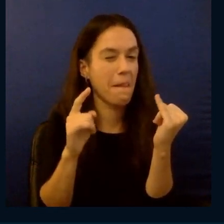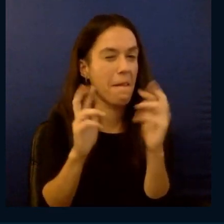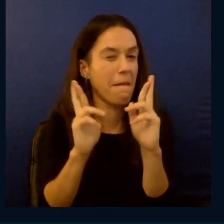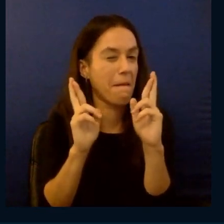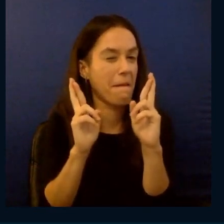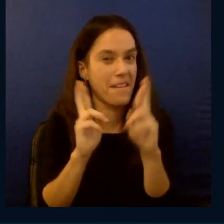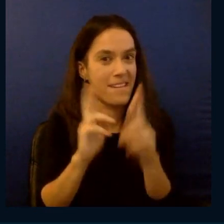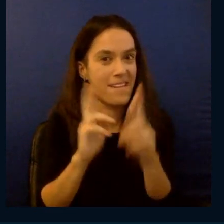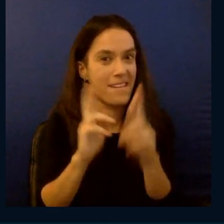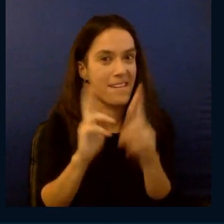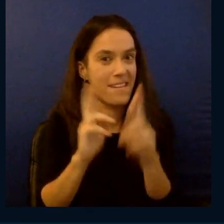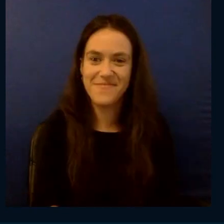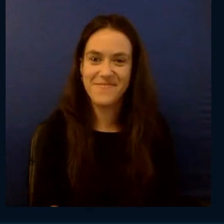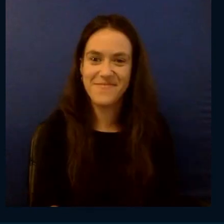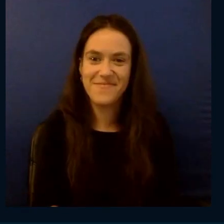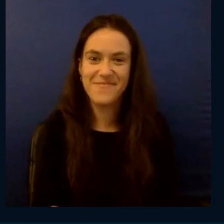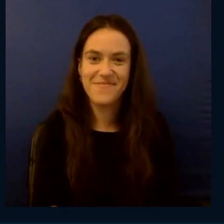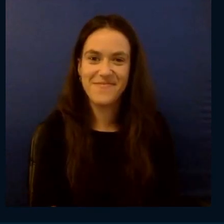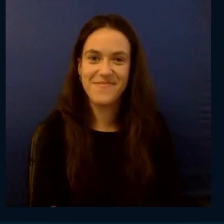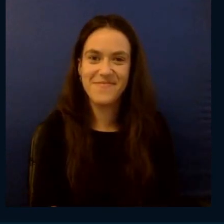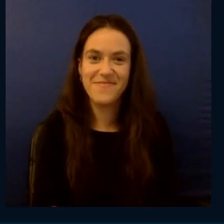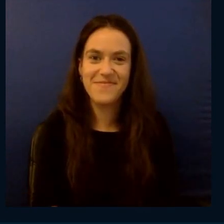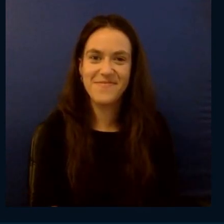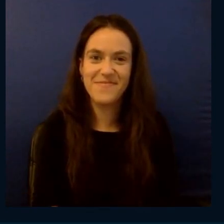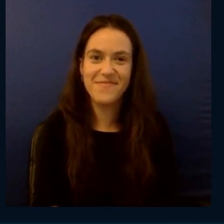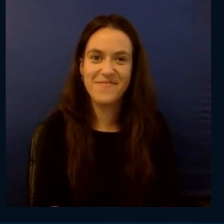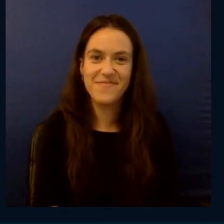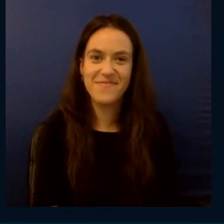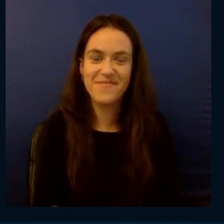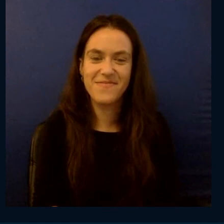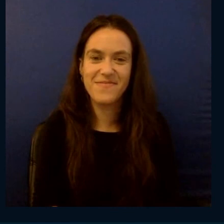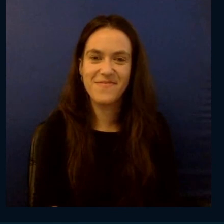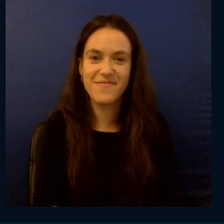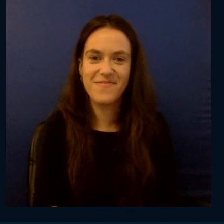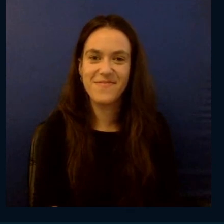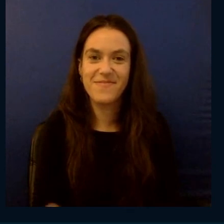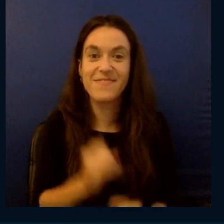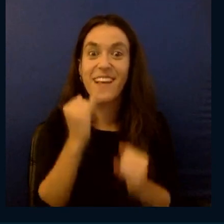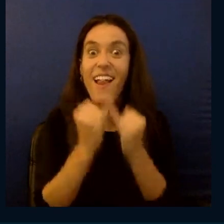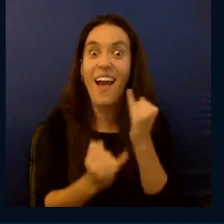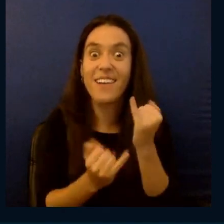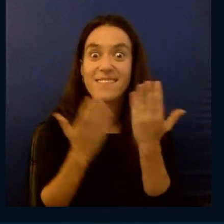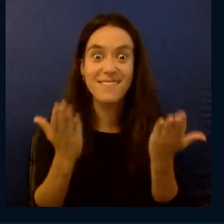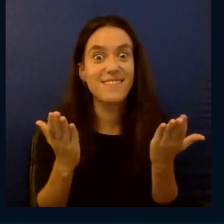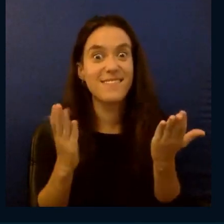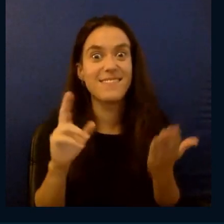all. And the last one goes to